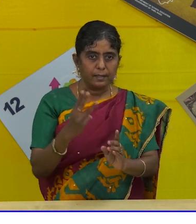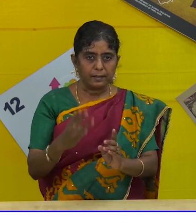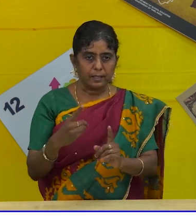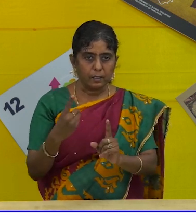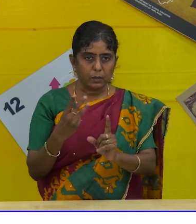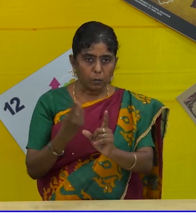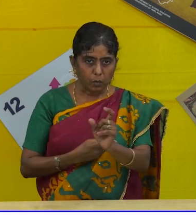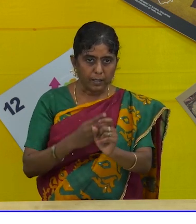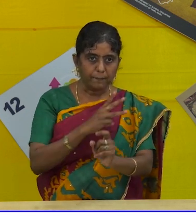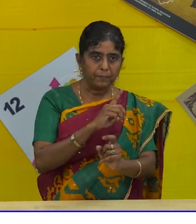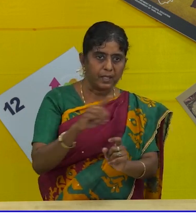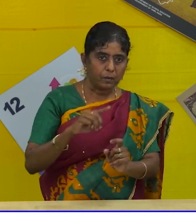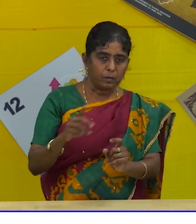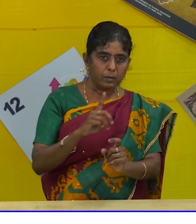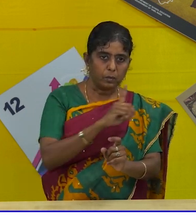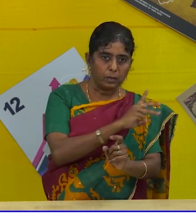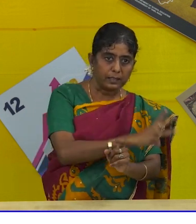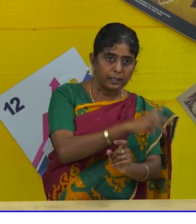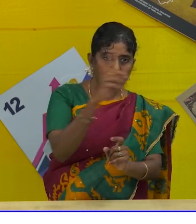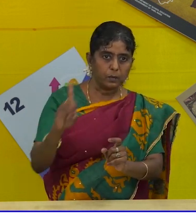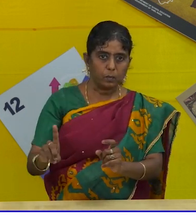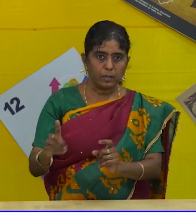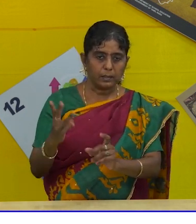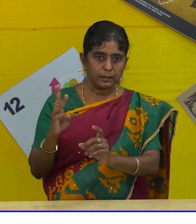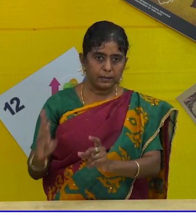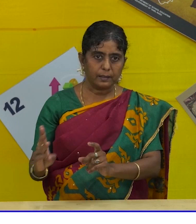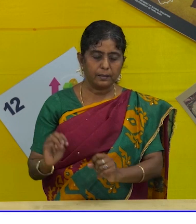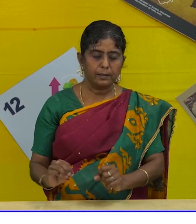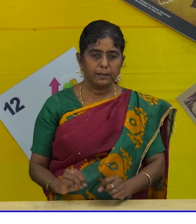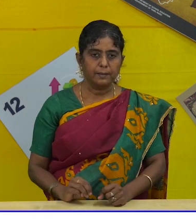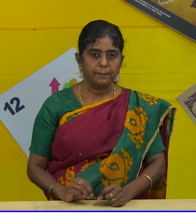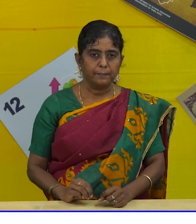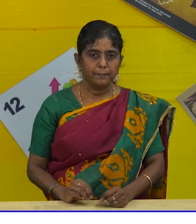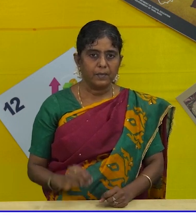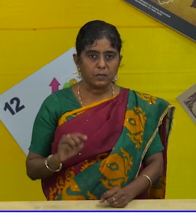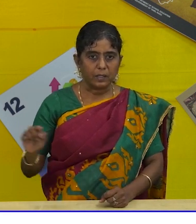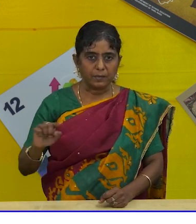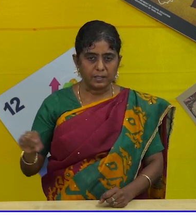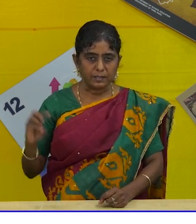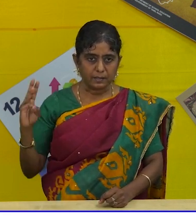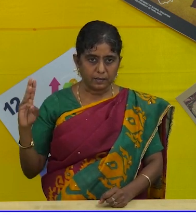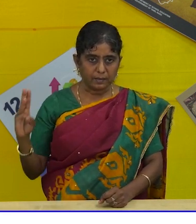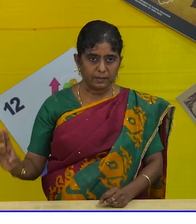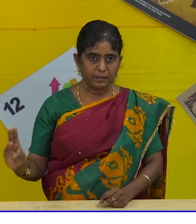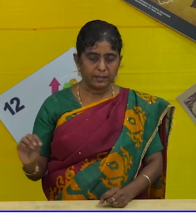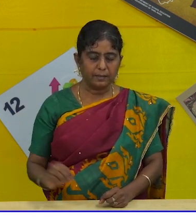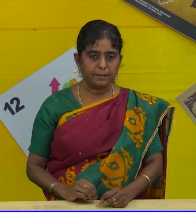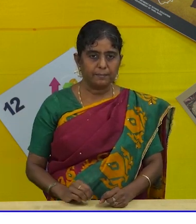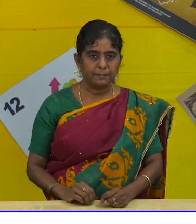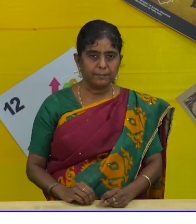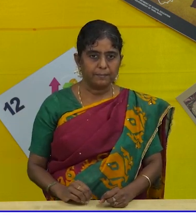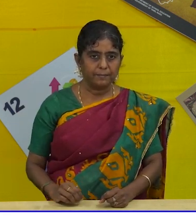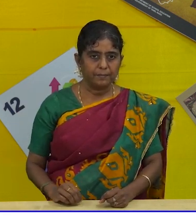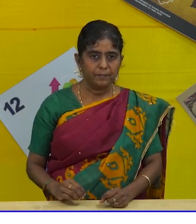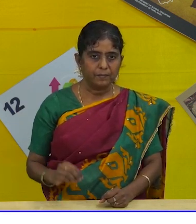the y by 3, so it is also 3y. After the equal sign, you are seeing the number 1. That 1 we have to multiply by